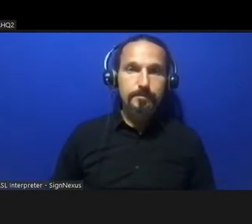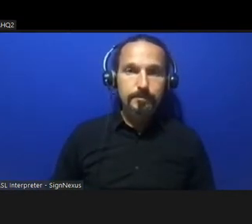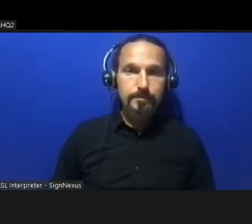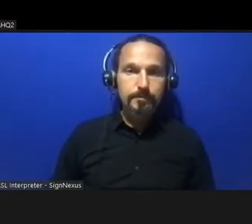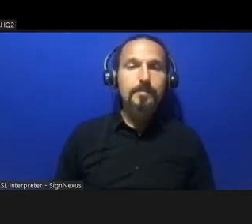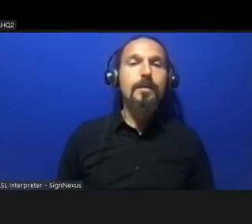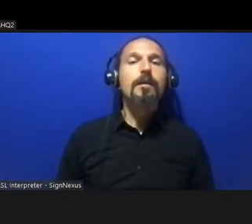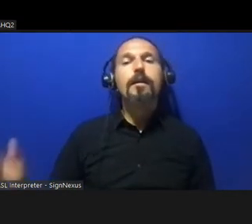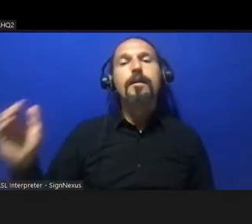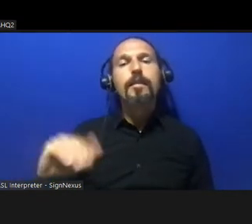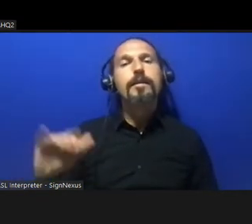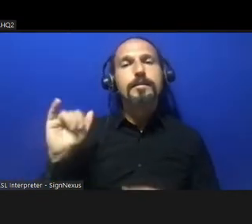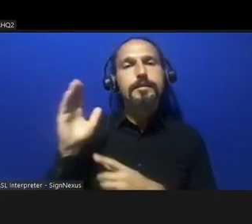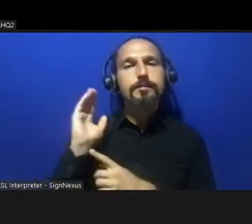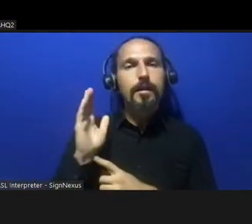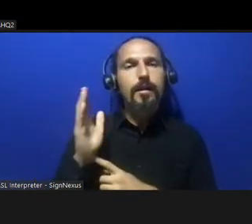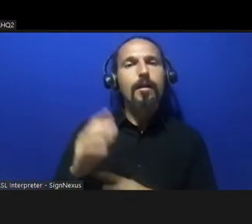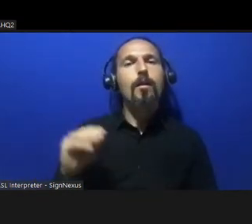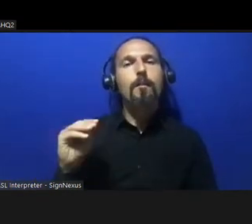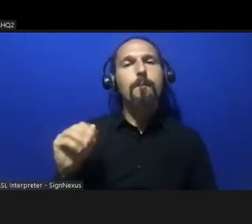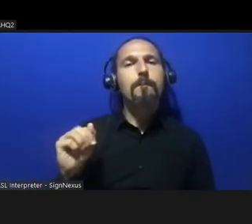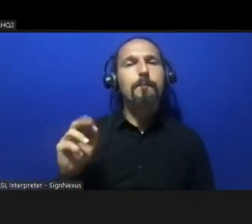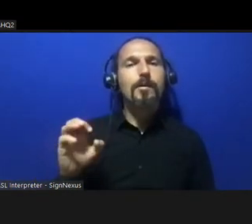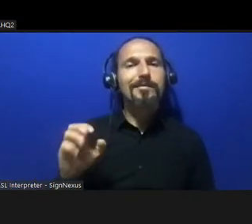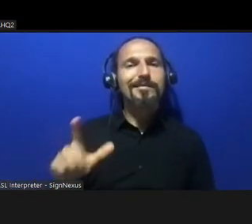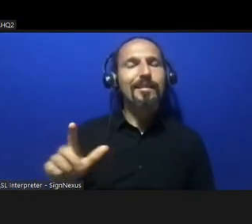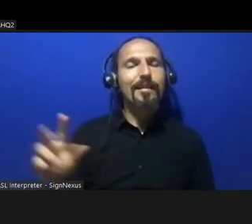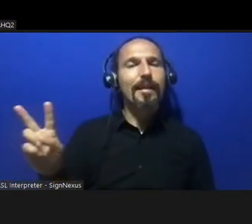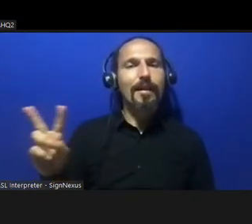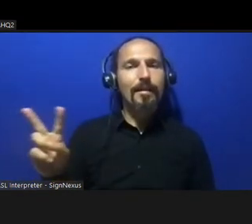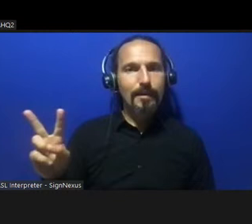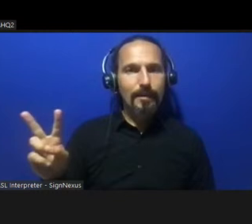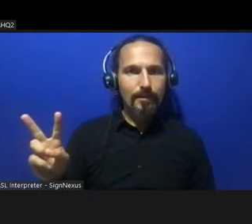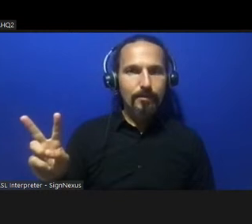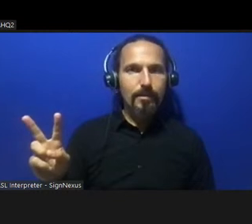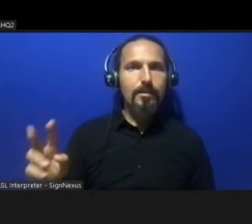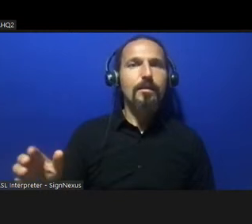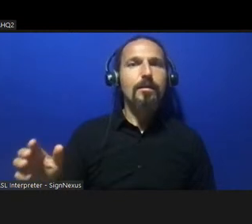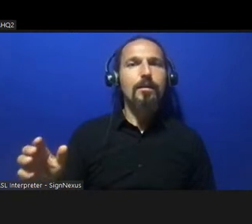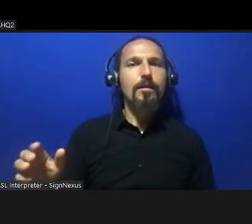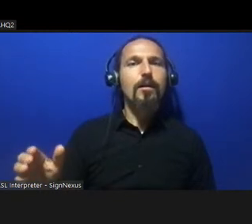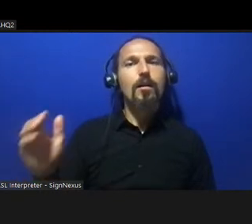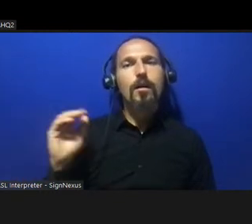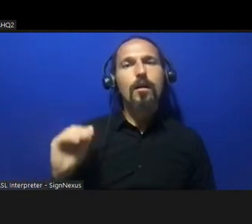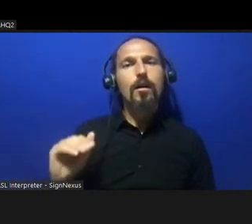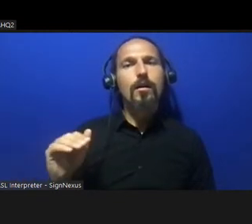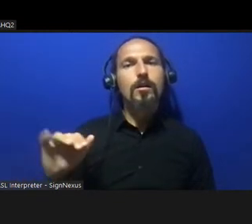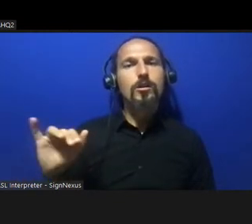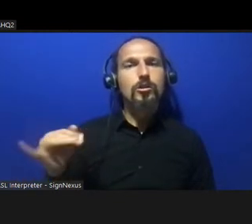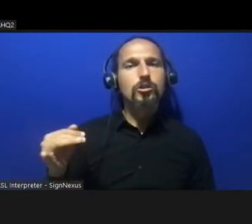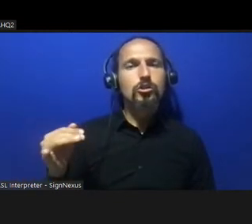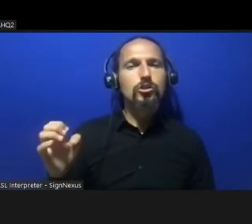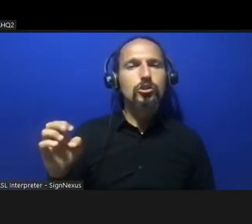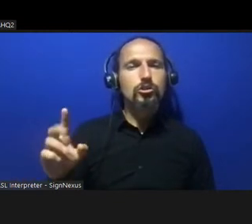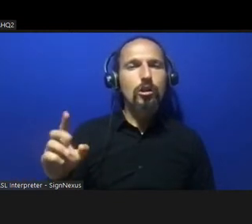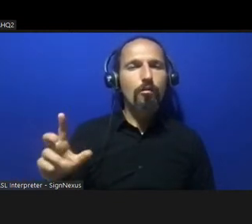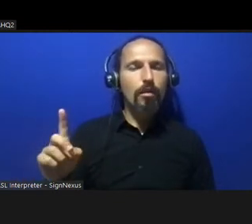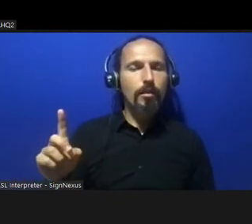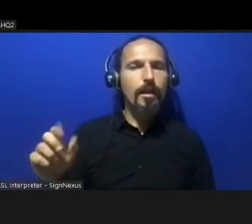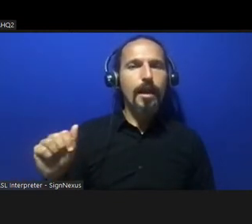our next speaker is marcel kaganovaskaya followed by gerald adams